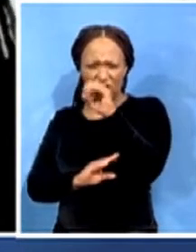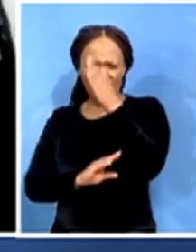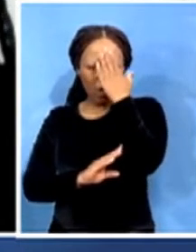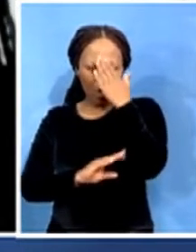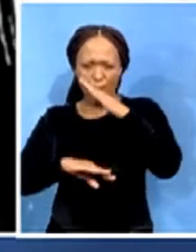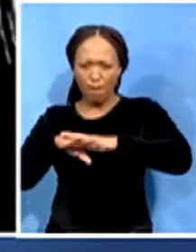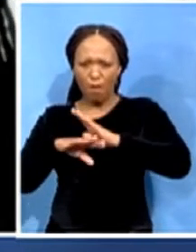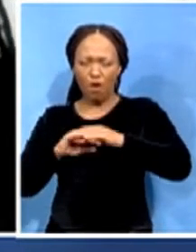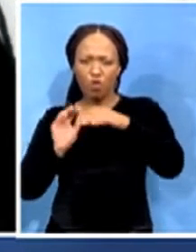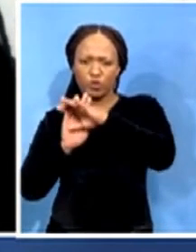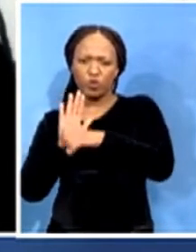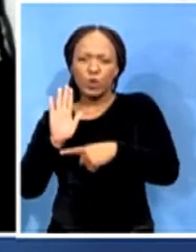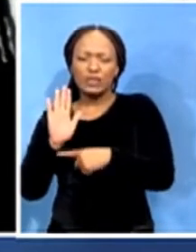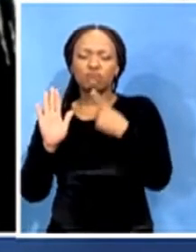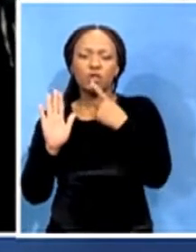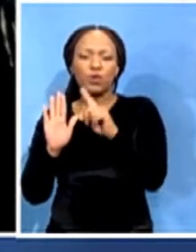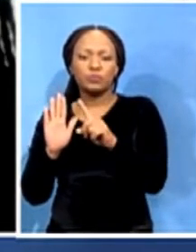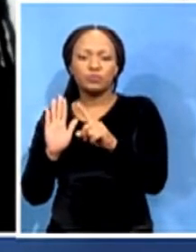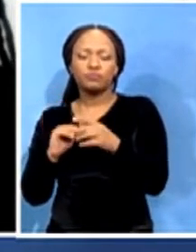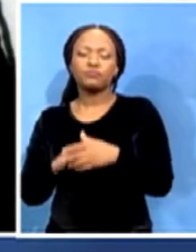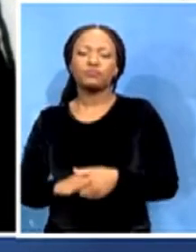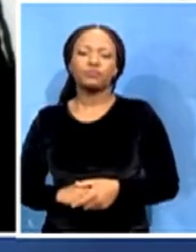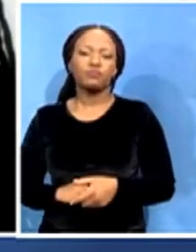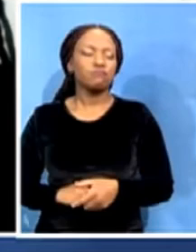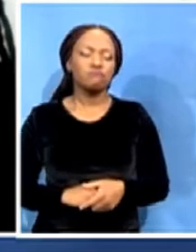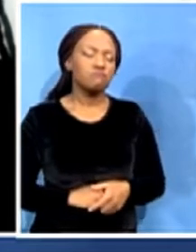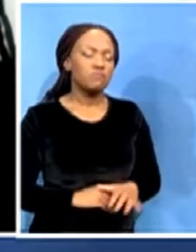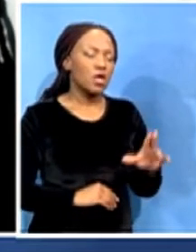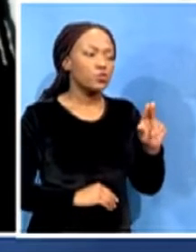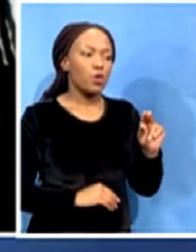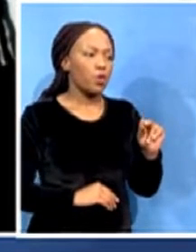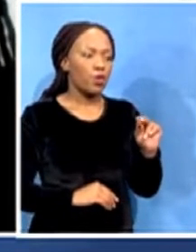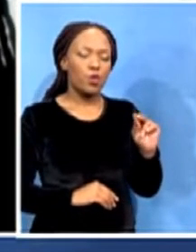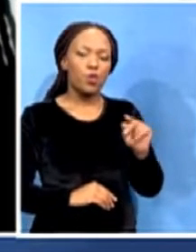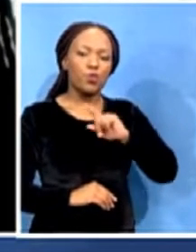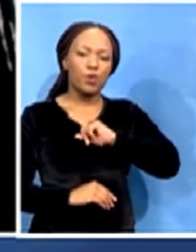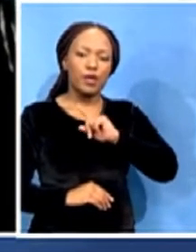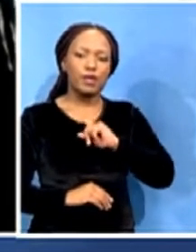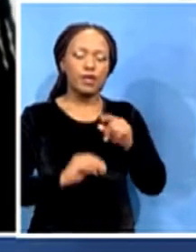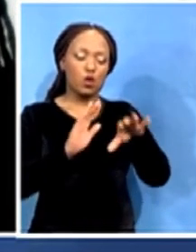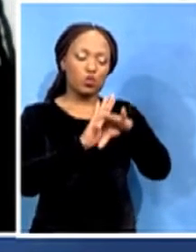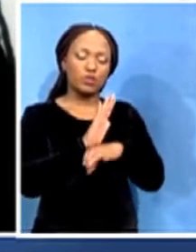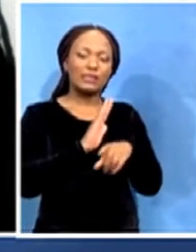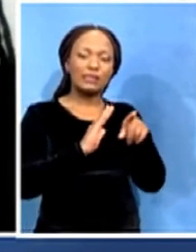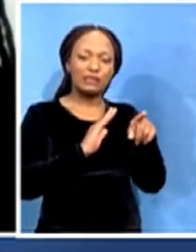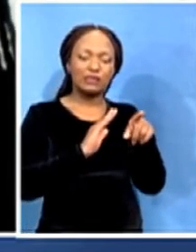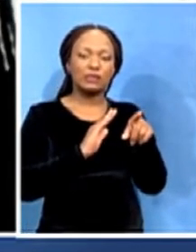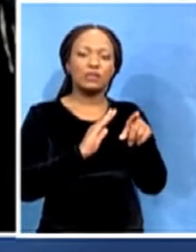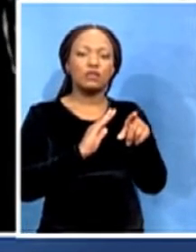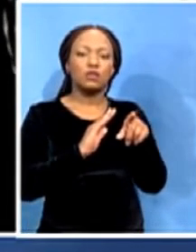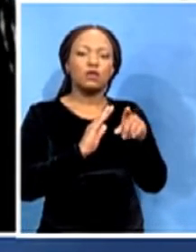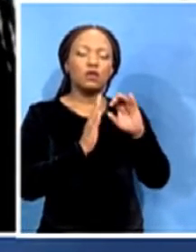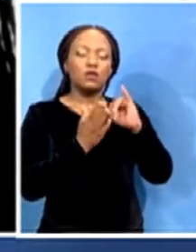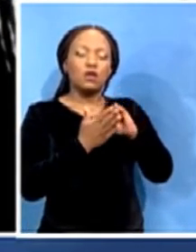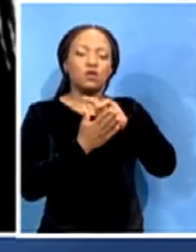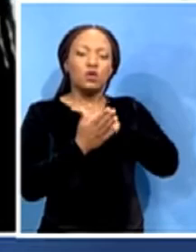No, and I think that's why the Constitution Hill Trust actually, you know, undertook this project of the preamble